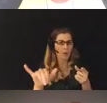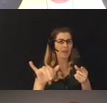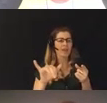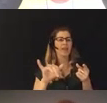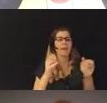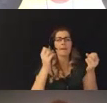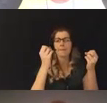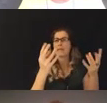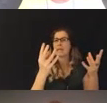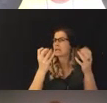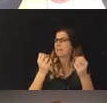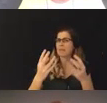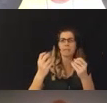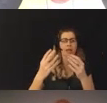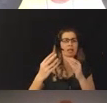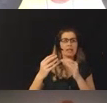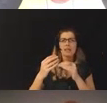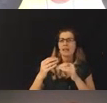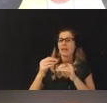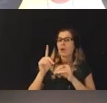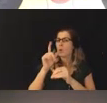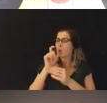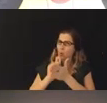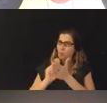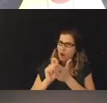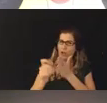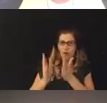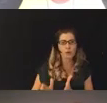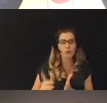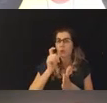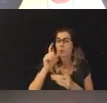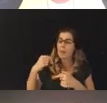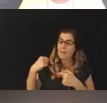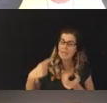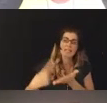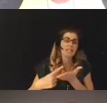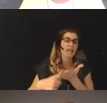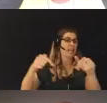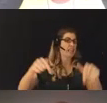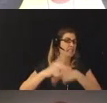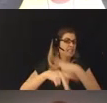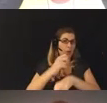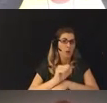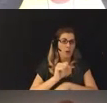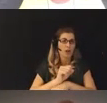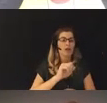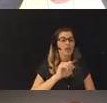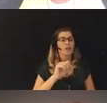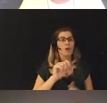There's tons of authors and writers and academics who are talking about this work. Jonathan Gozal, Sonia